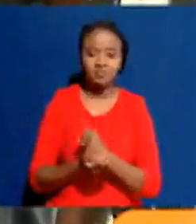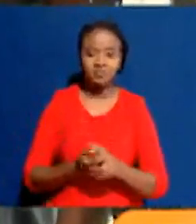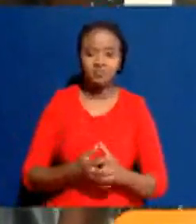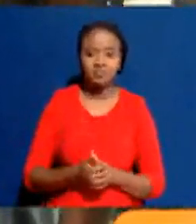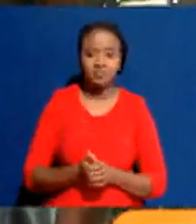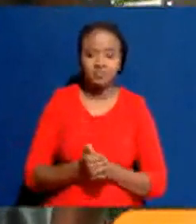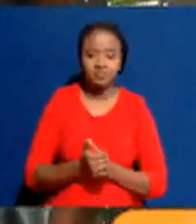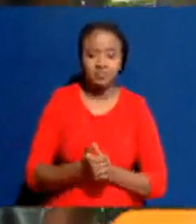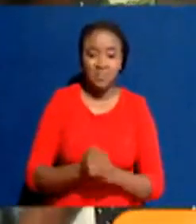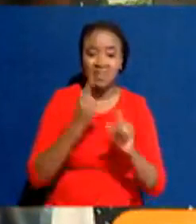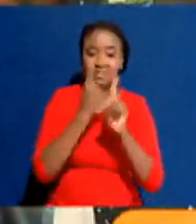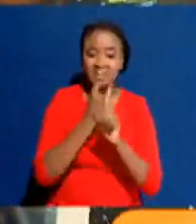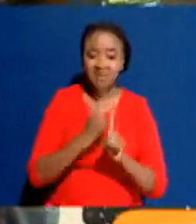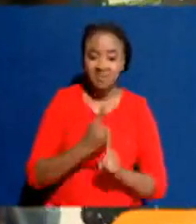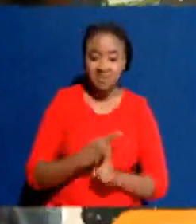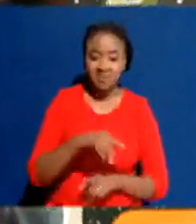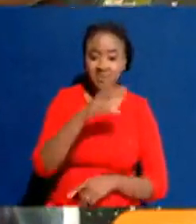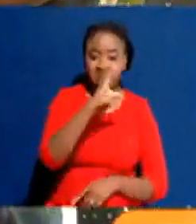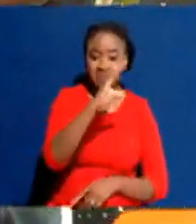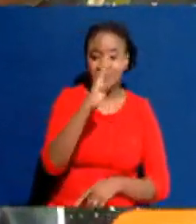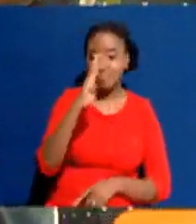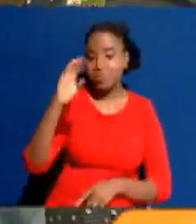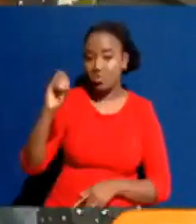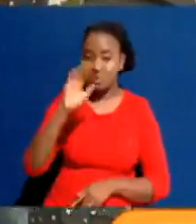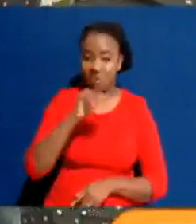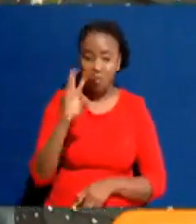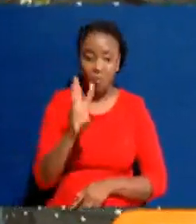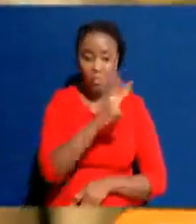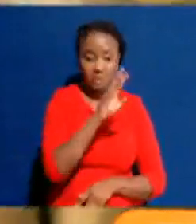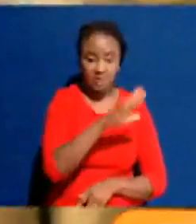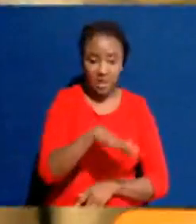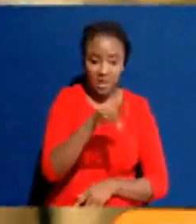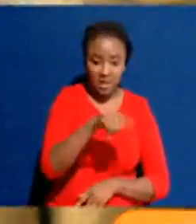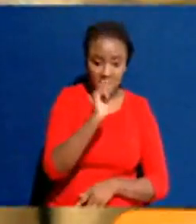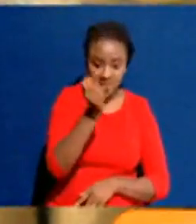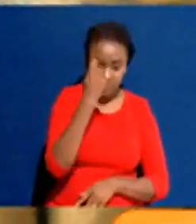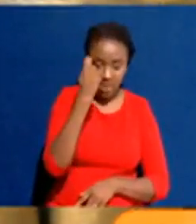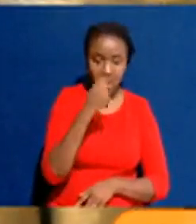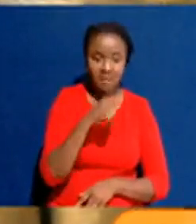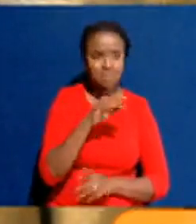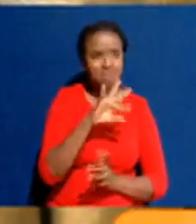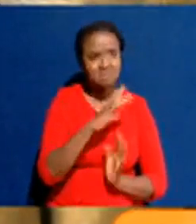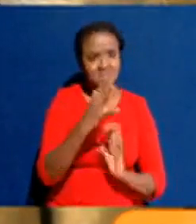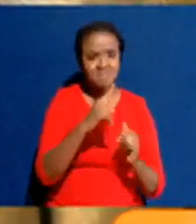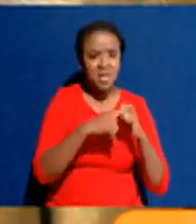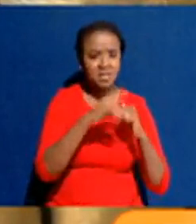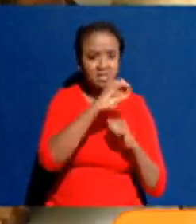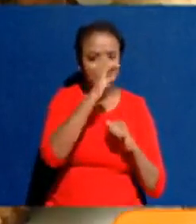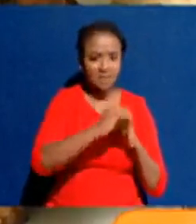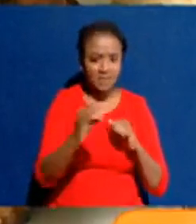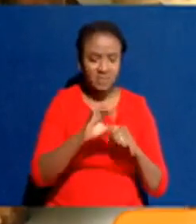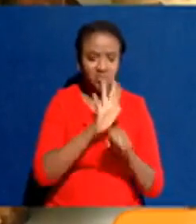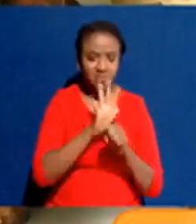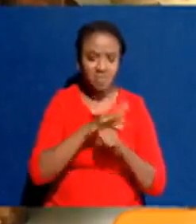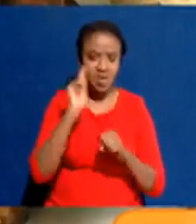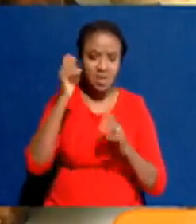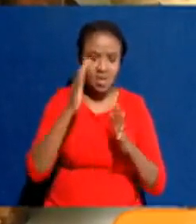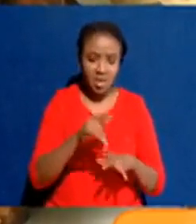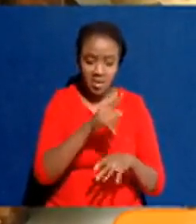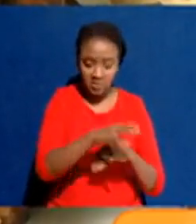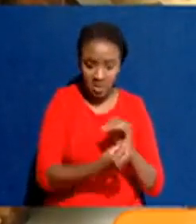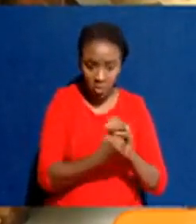A number of community-based organizations from the western part of the country, which accounts for 60% of Kenya's total